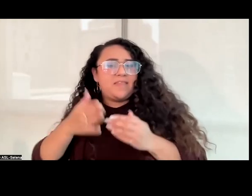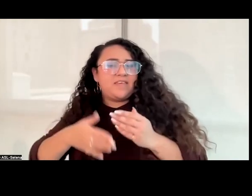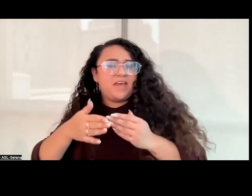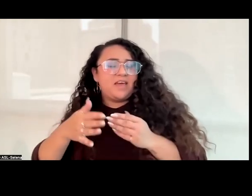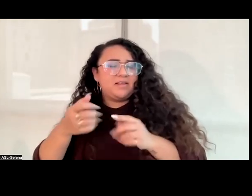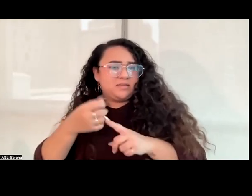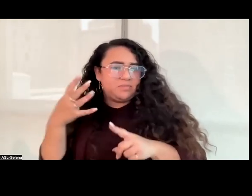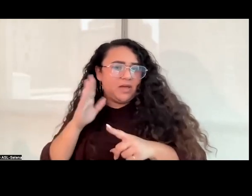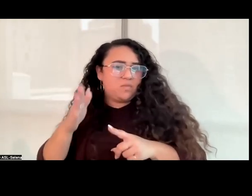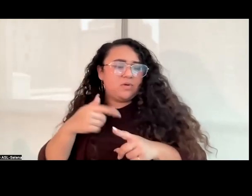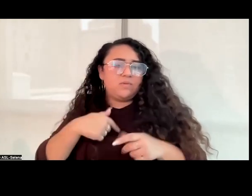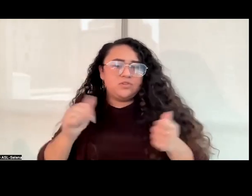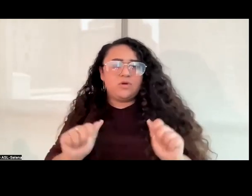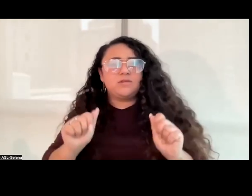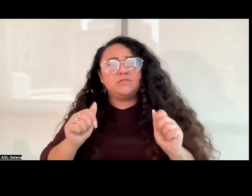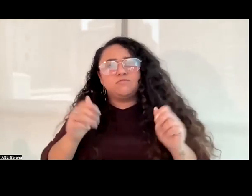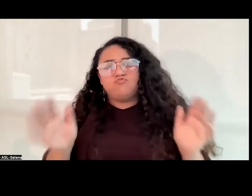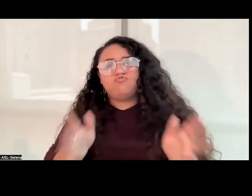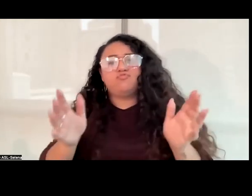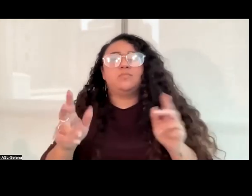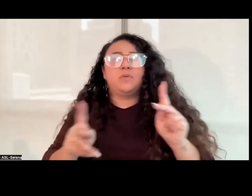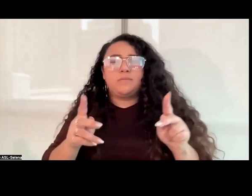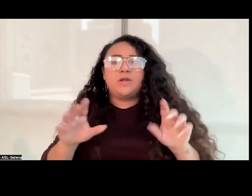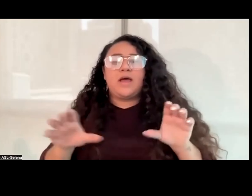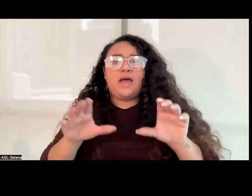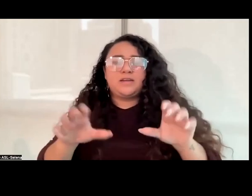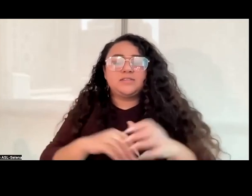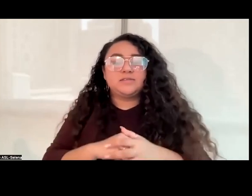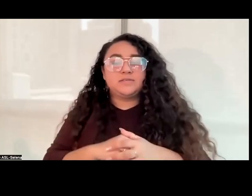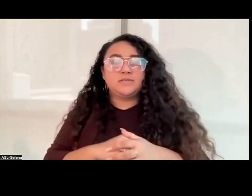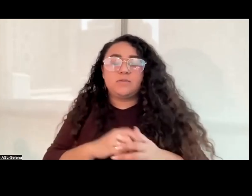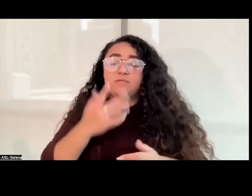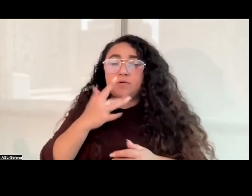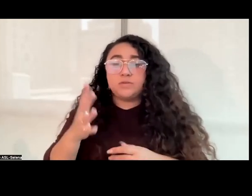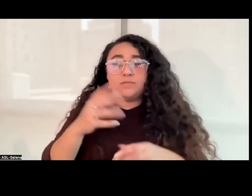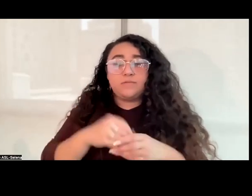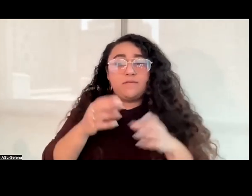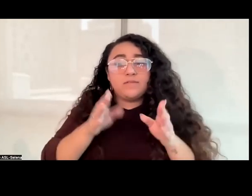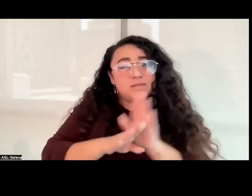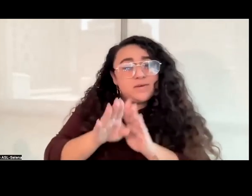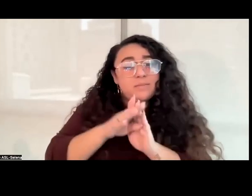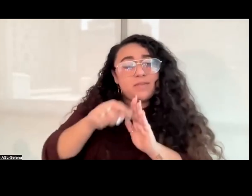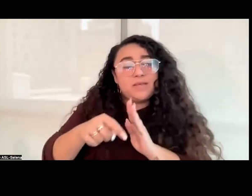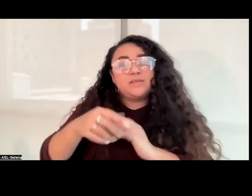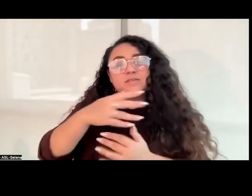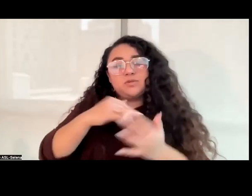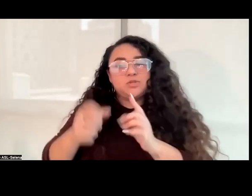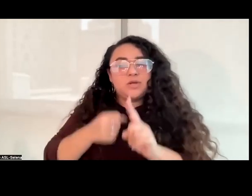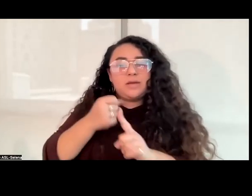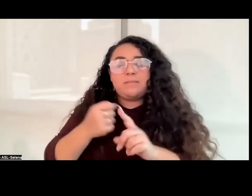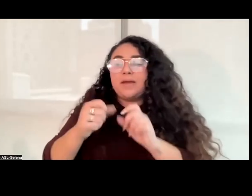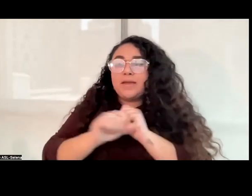into action. I've really had the fortune to be involved in the development of this social impact campaign, which is just